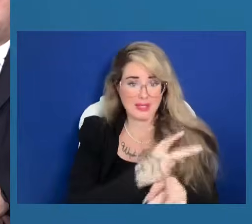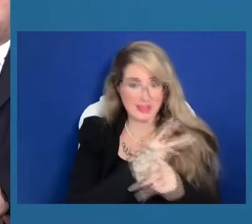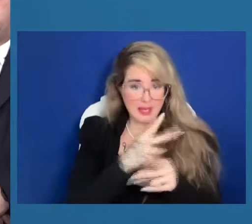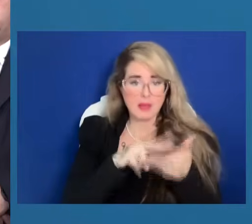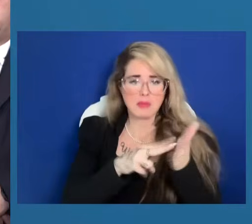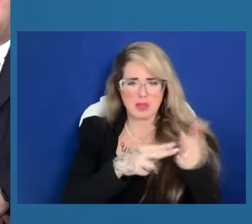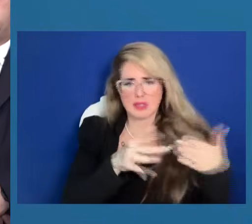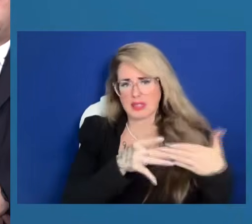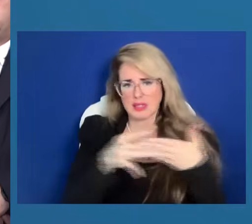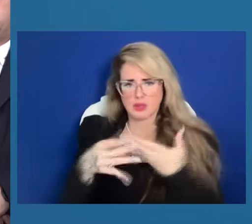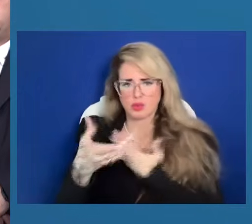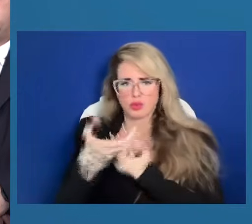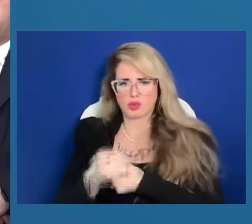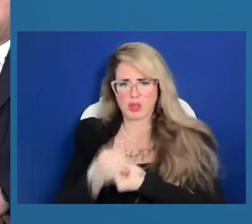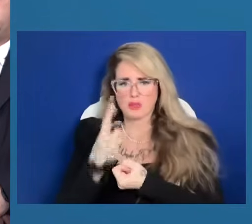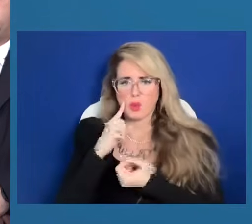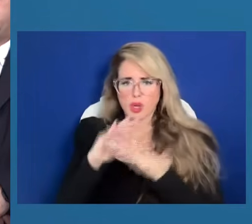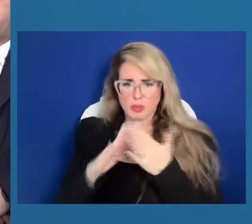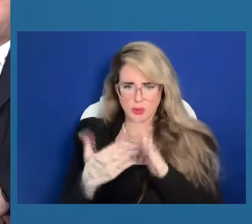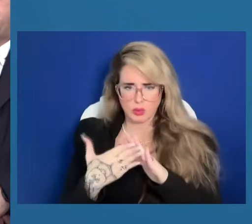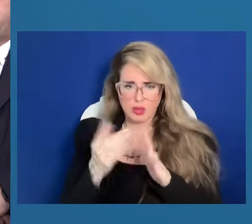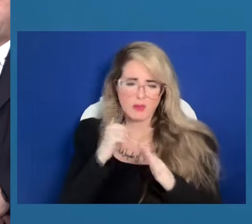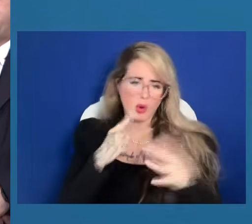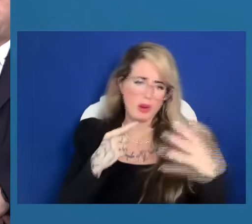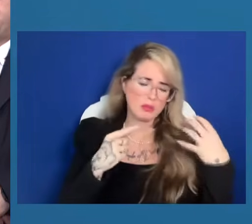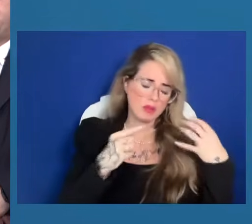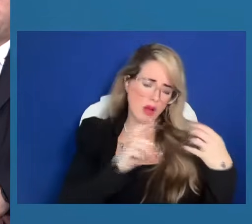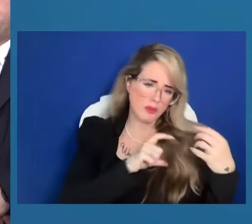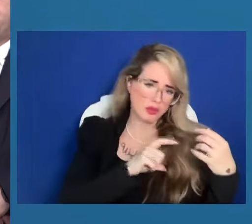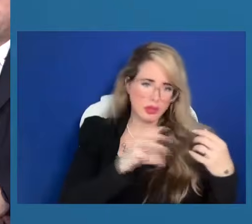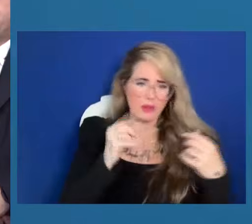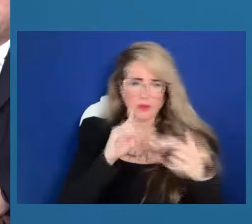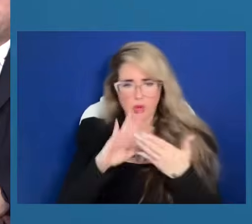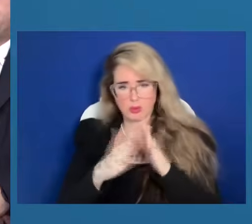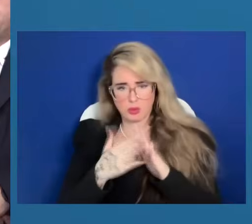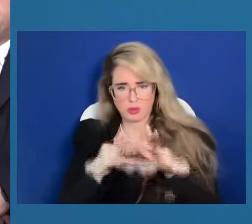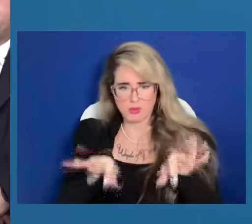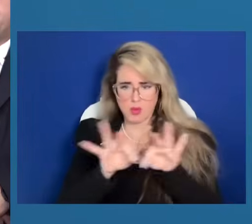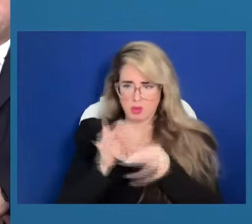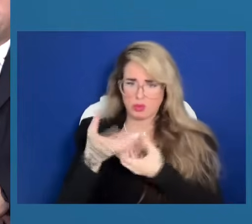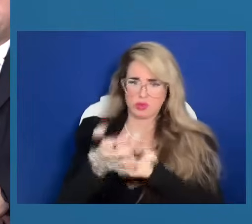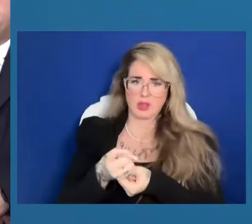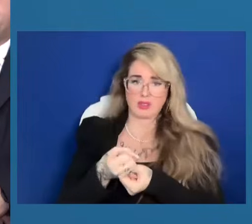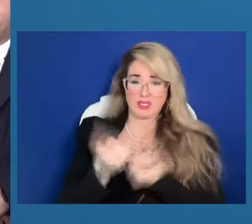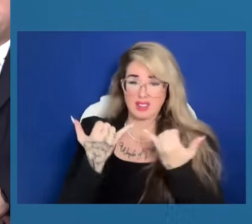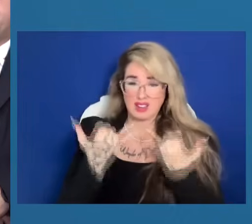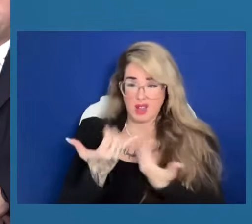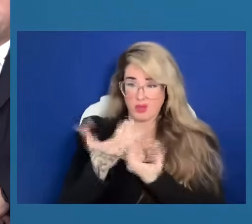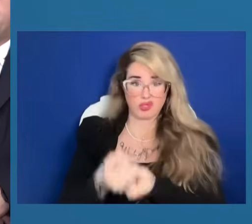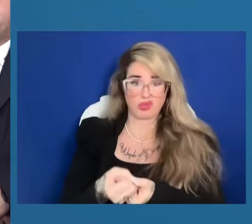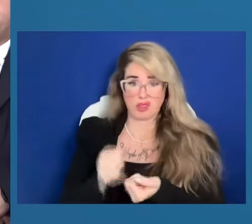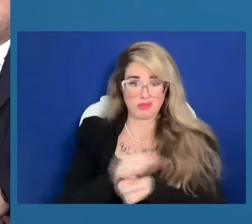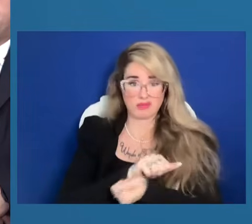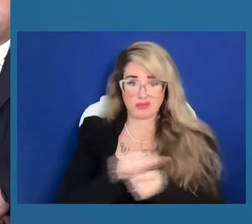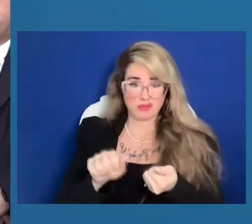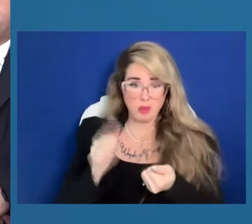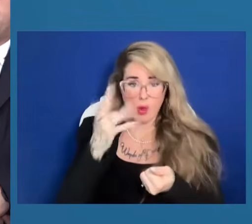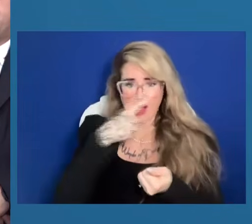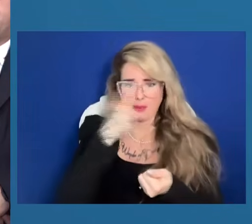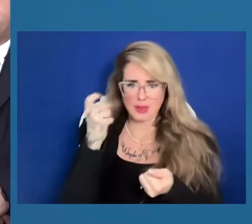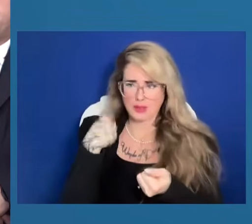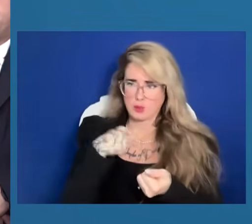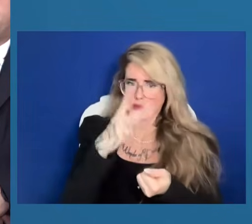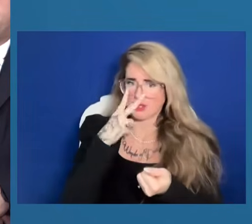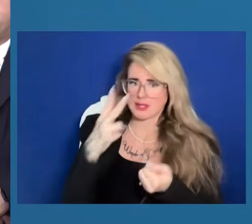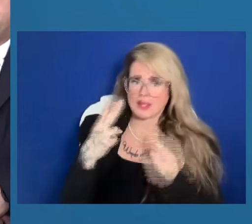of our communities, between our officers and our communities. That trust is being eroded and broken as innocent American citizens have been